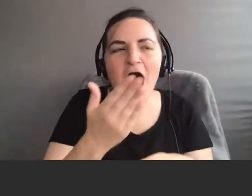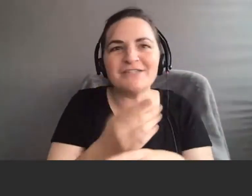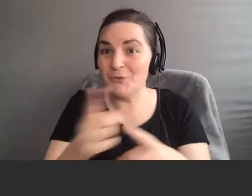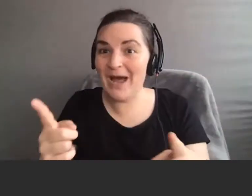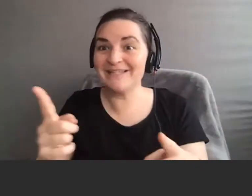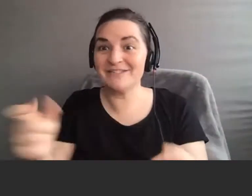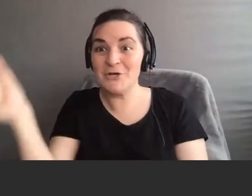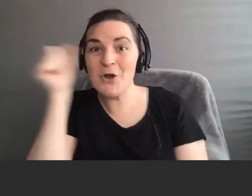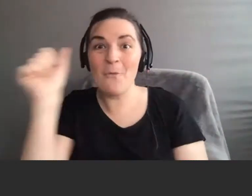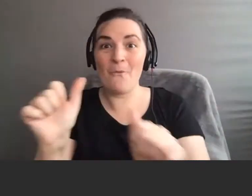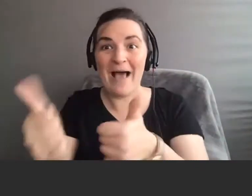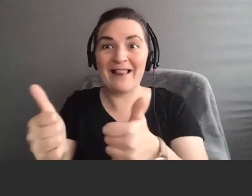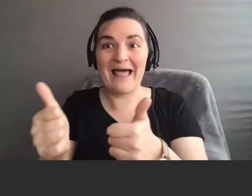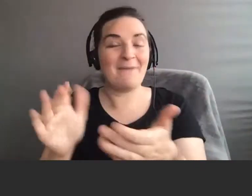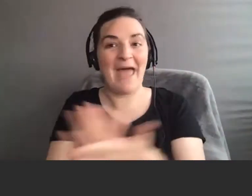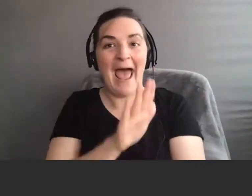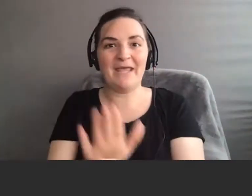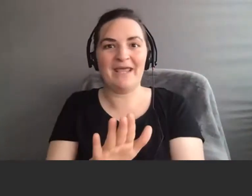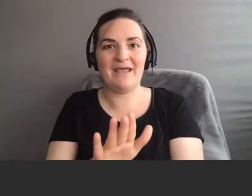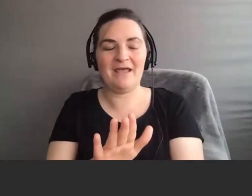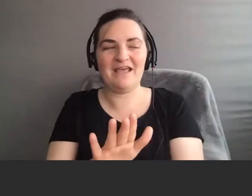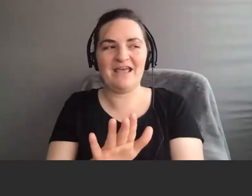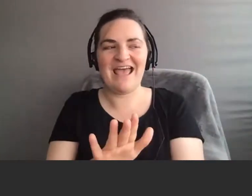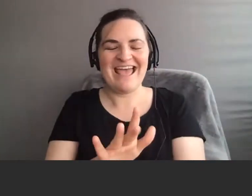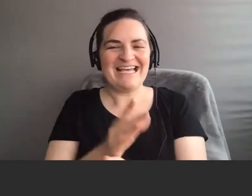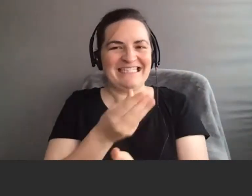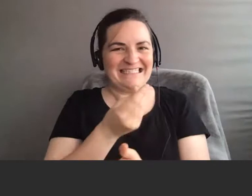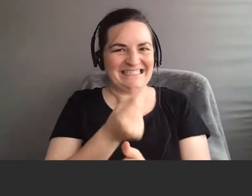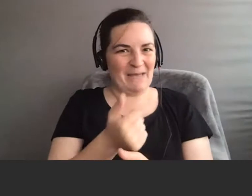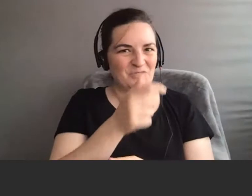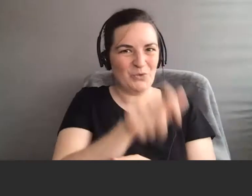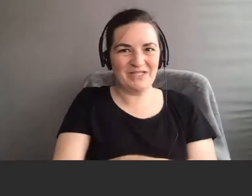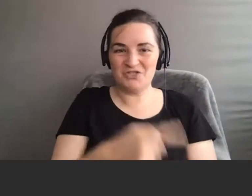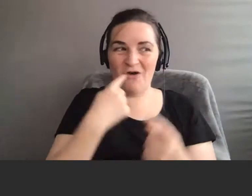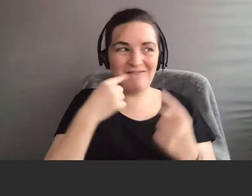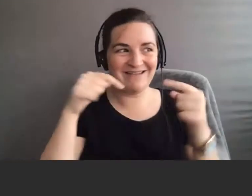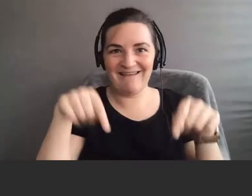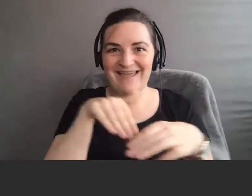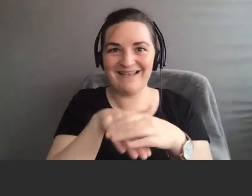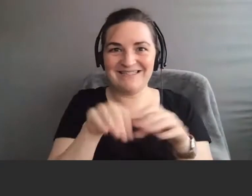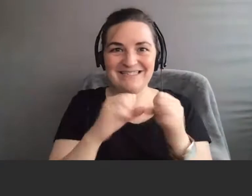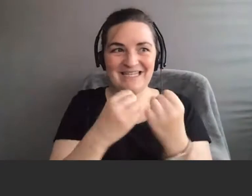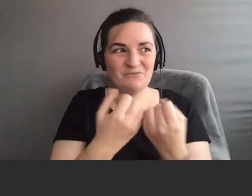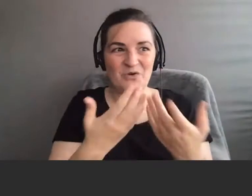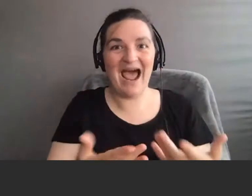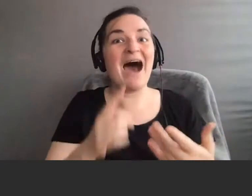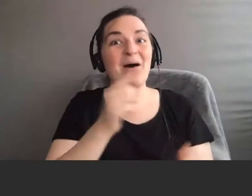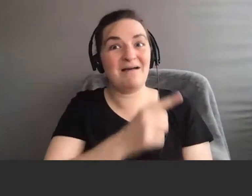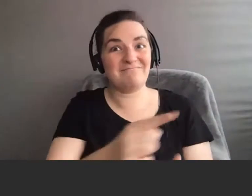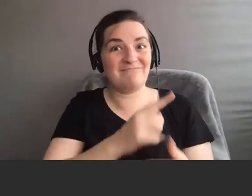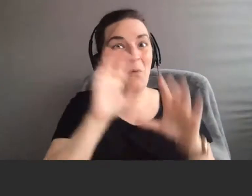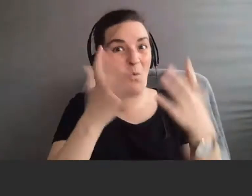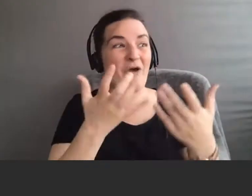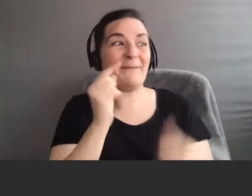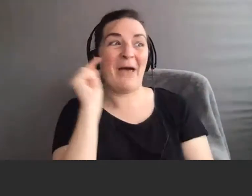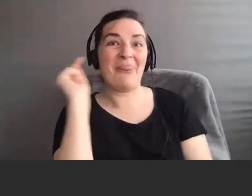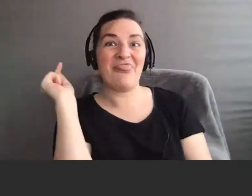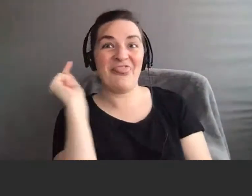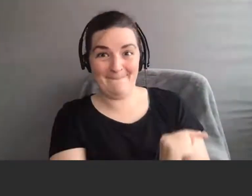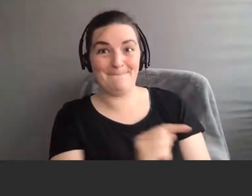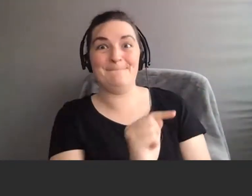all sorted. The students I'm more worried about are the ones that aren't here now. So I'm putting this information on Aula, but